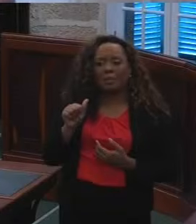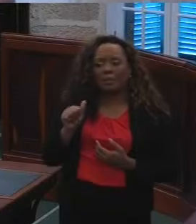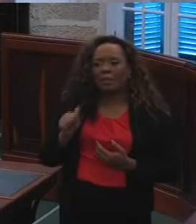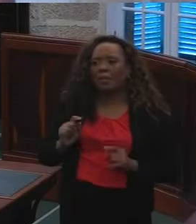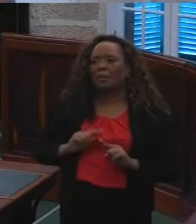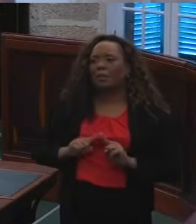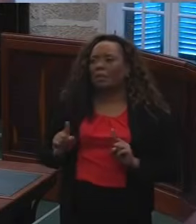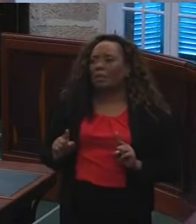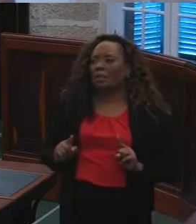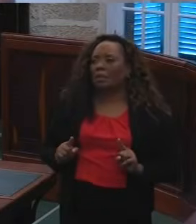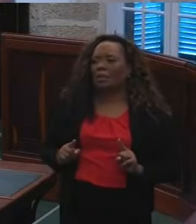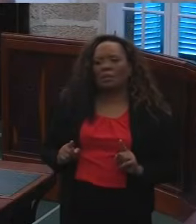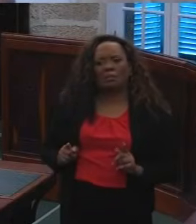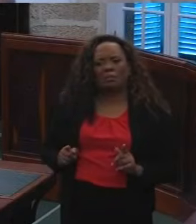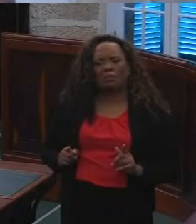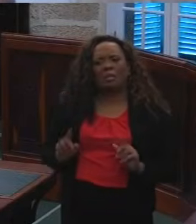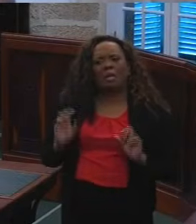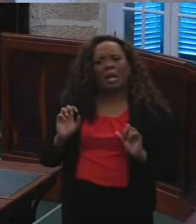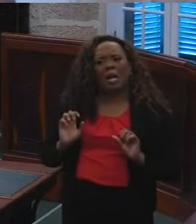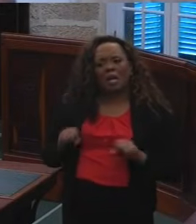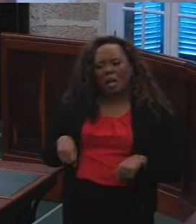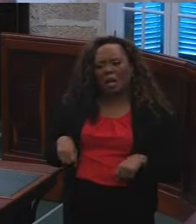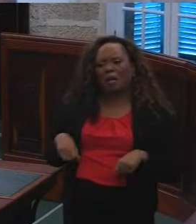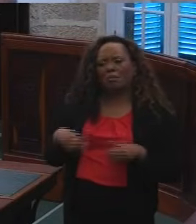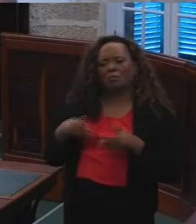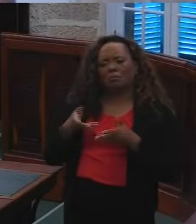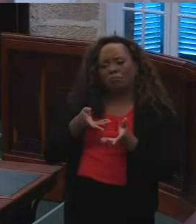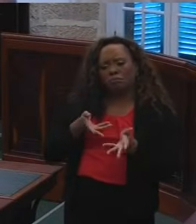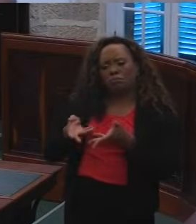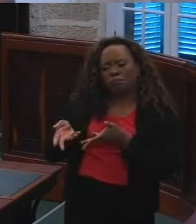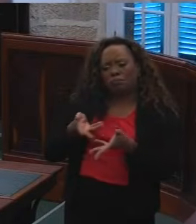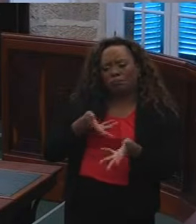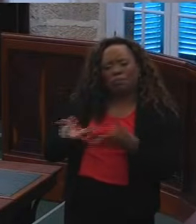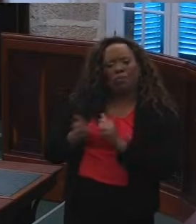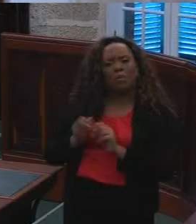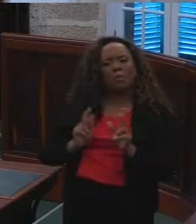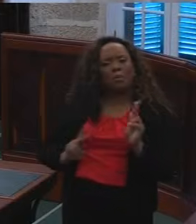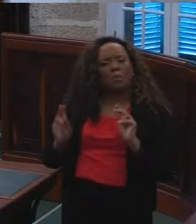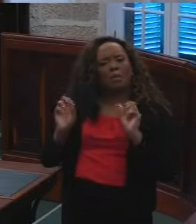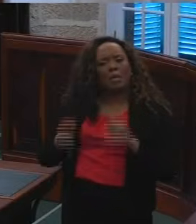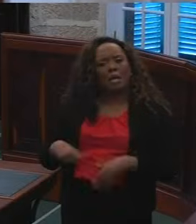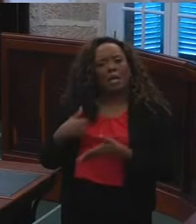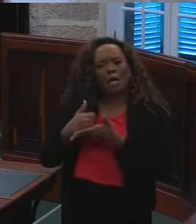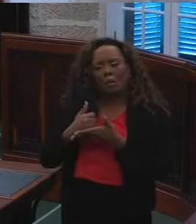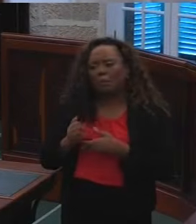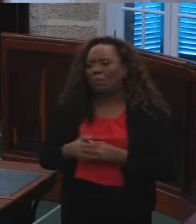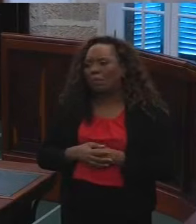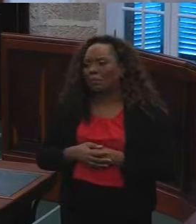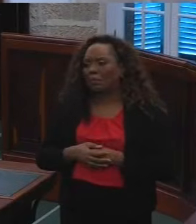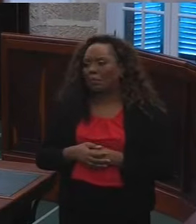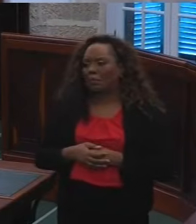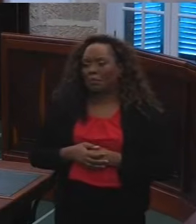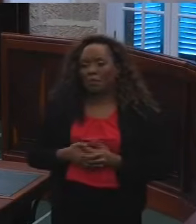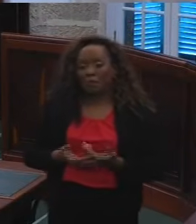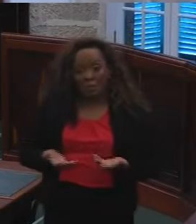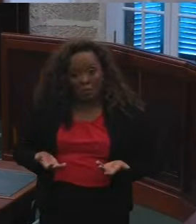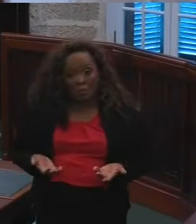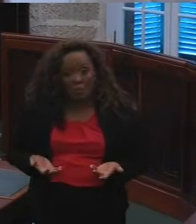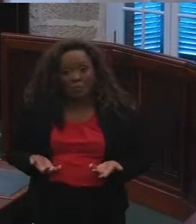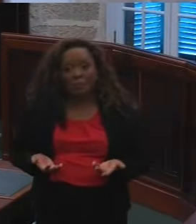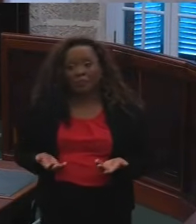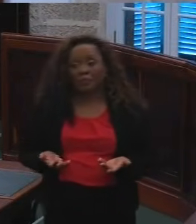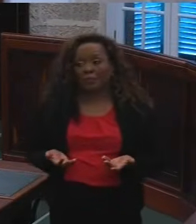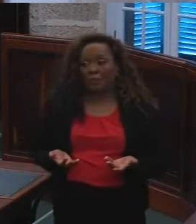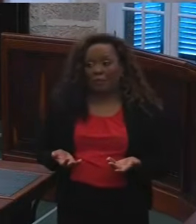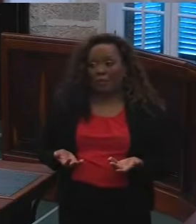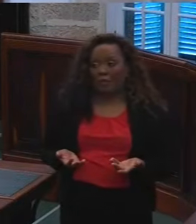I'm having with the officers, there are families who are fit, who are able, and who have the capacity to take